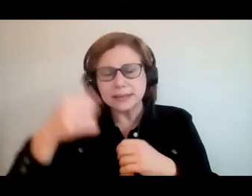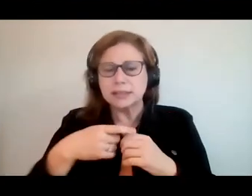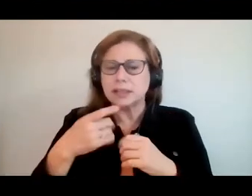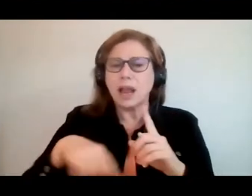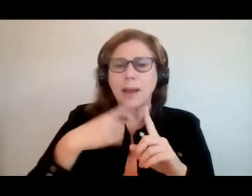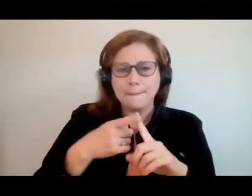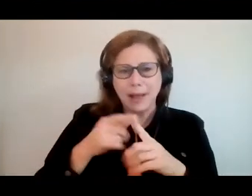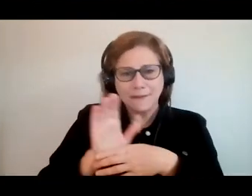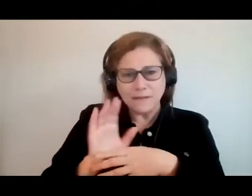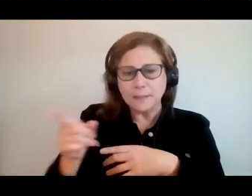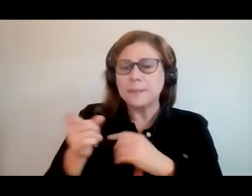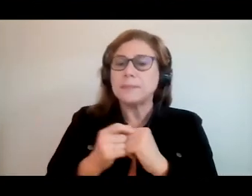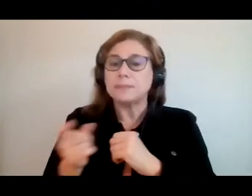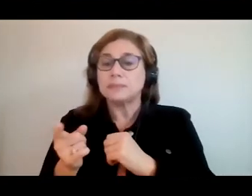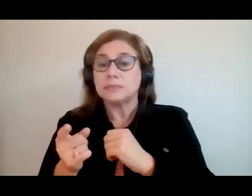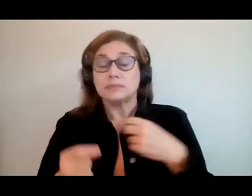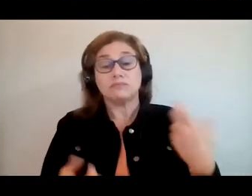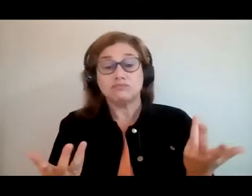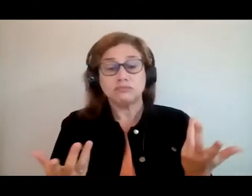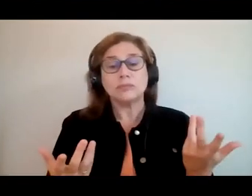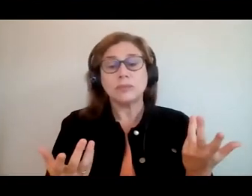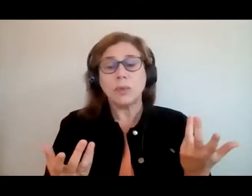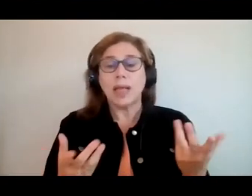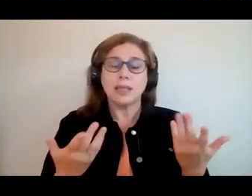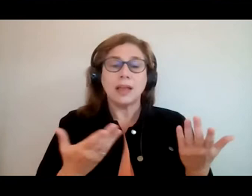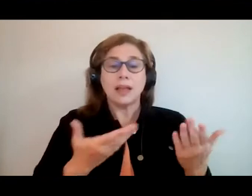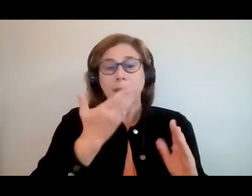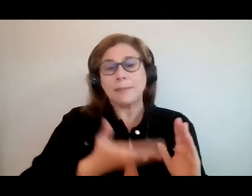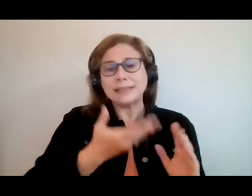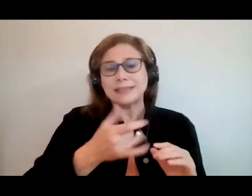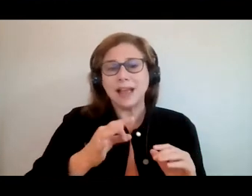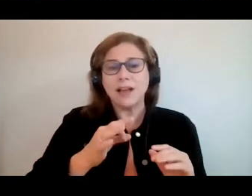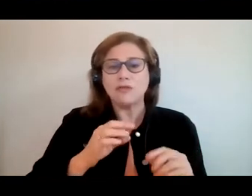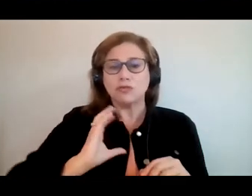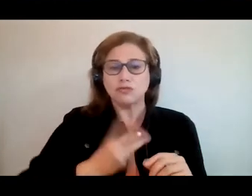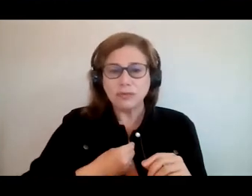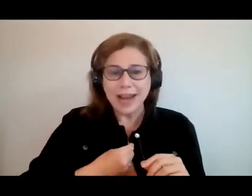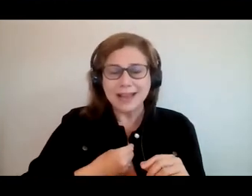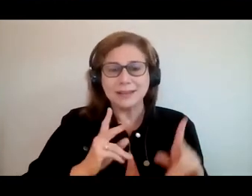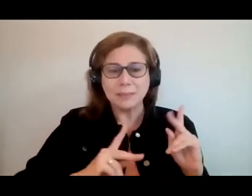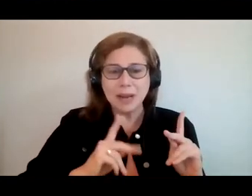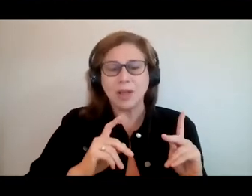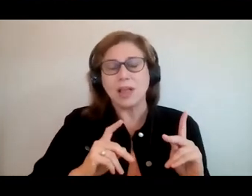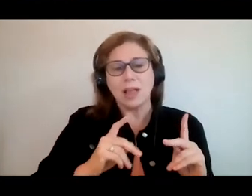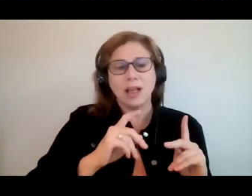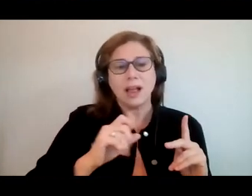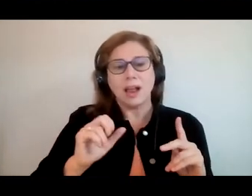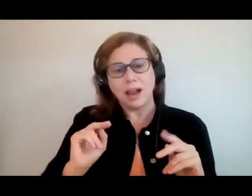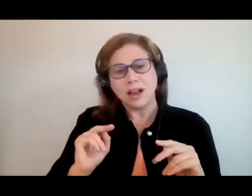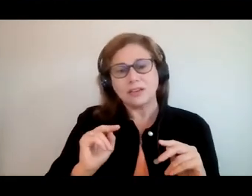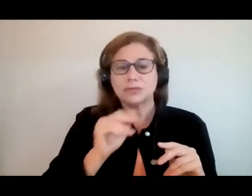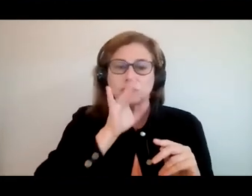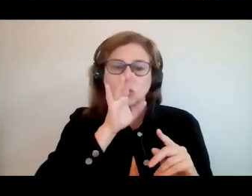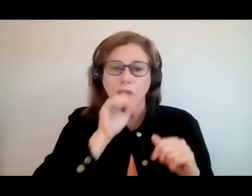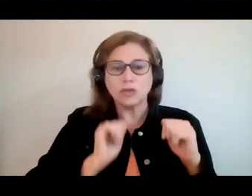question. One of which is that the presence of trans people or subjects about transness on talk shows is known in culture. It's